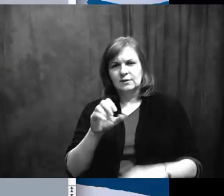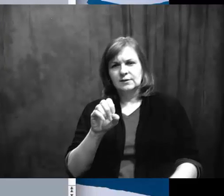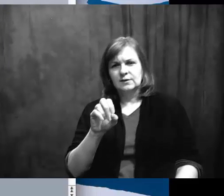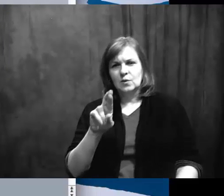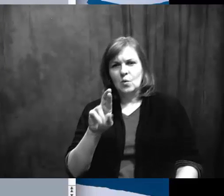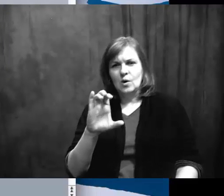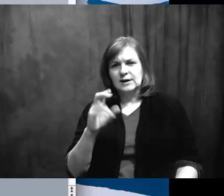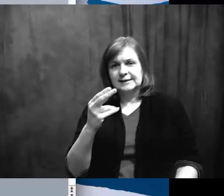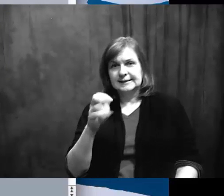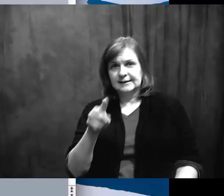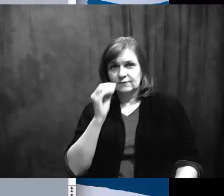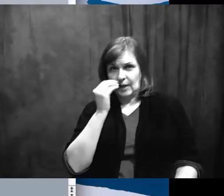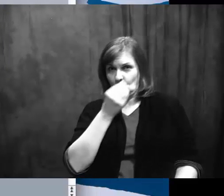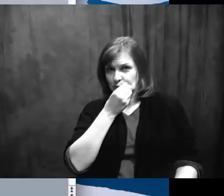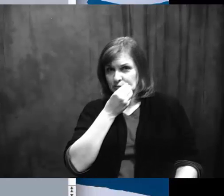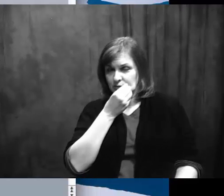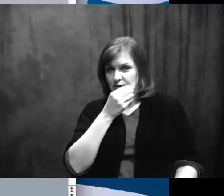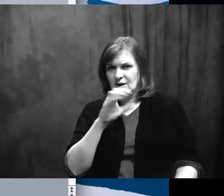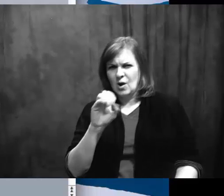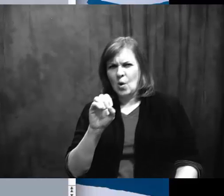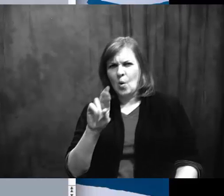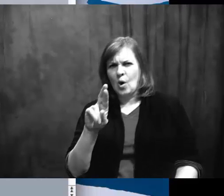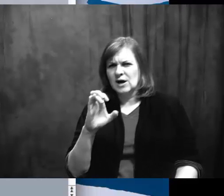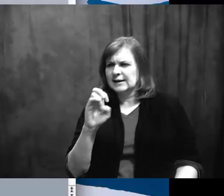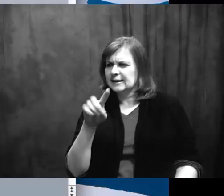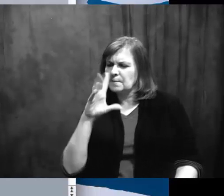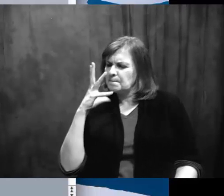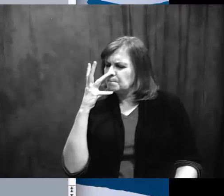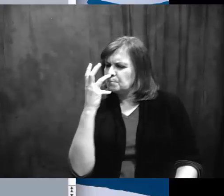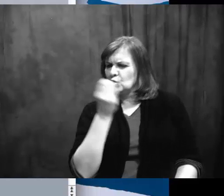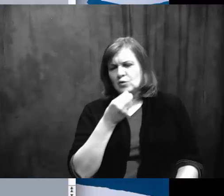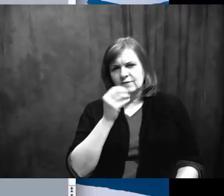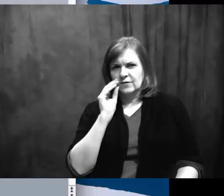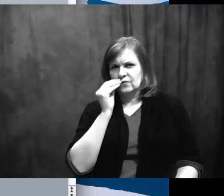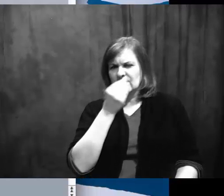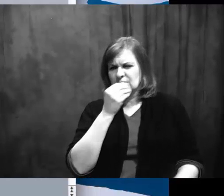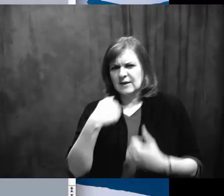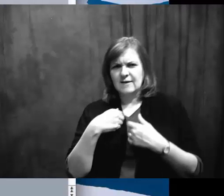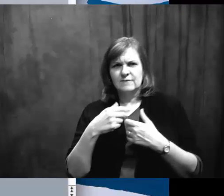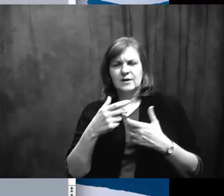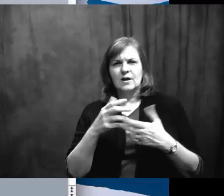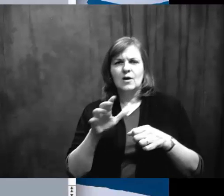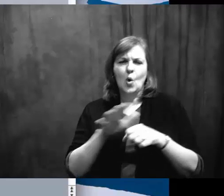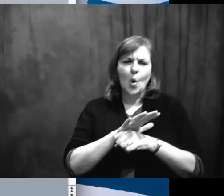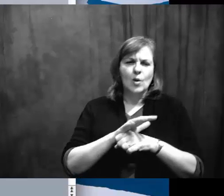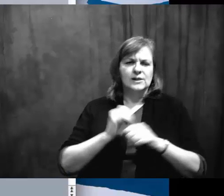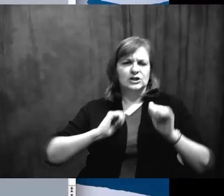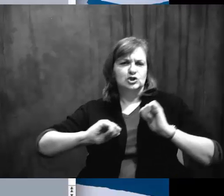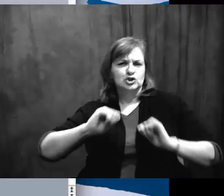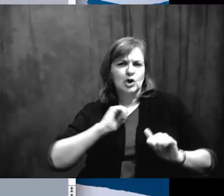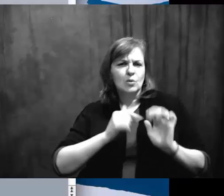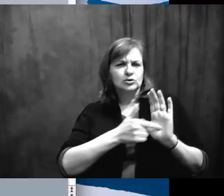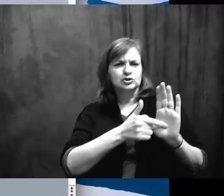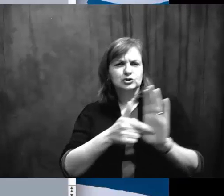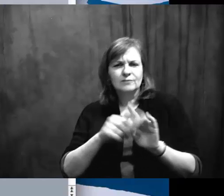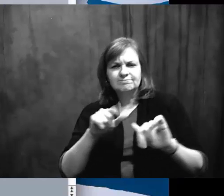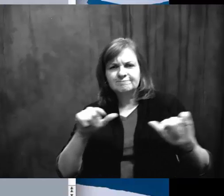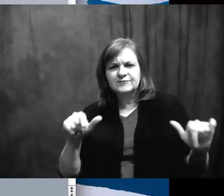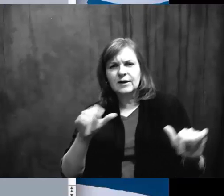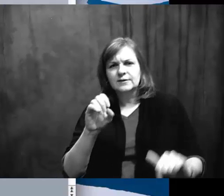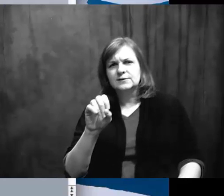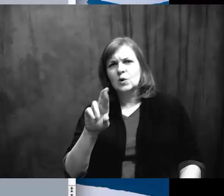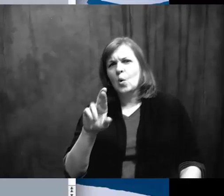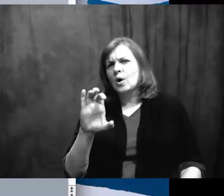likely know is an orchid. And orchids are big, beautiful flowers. They have huge flower shows dedicated just